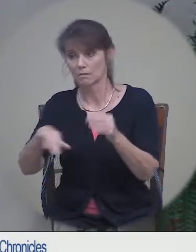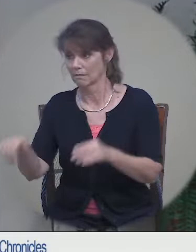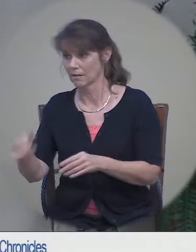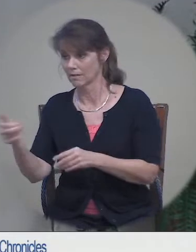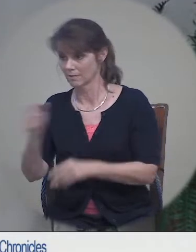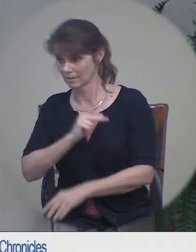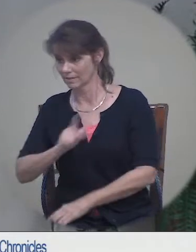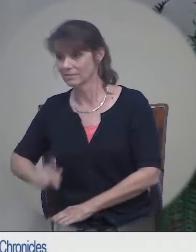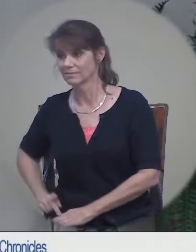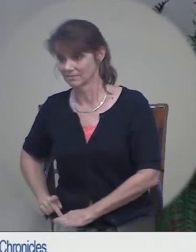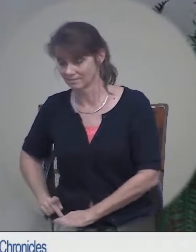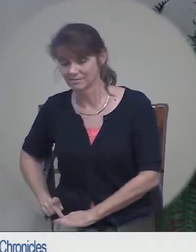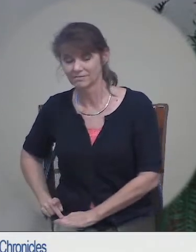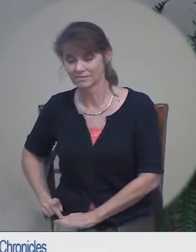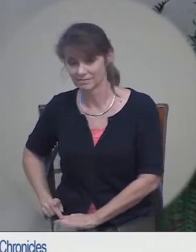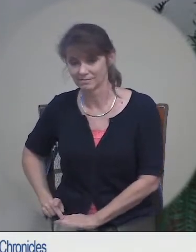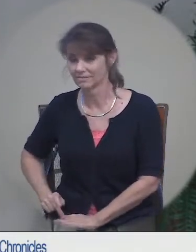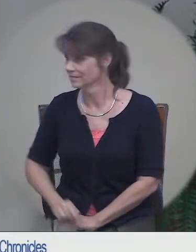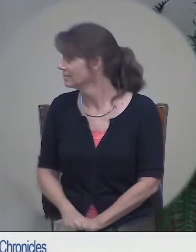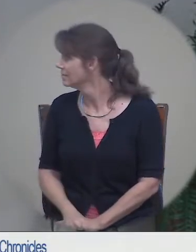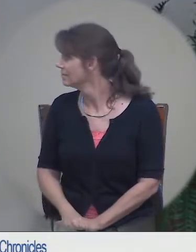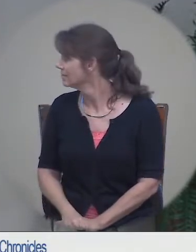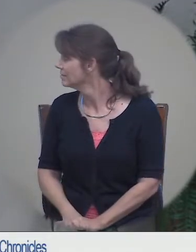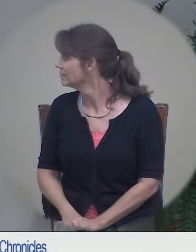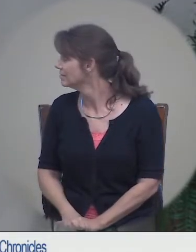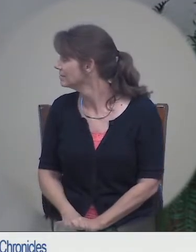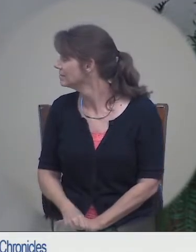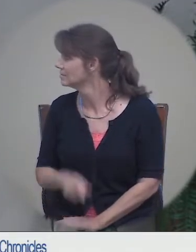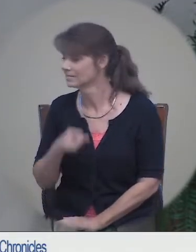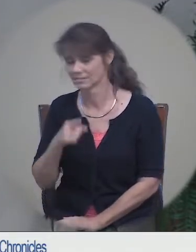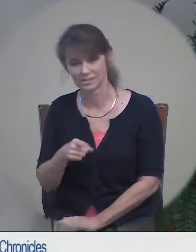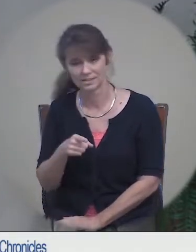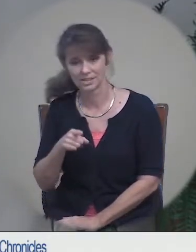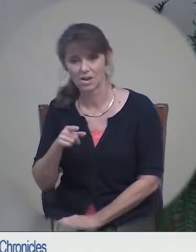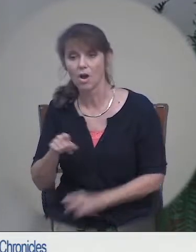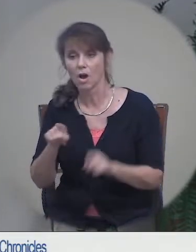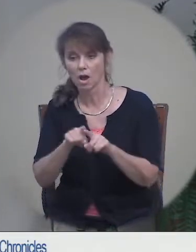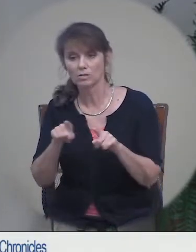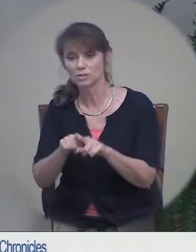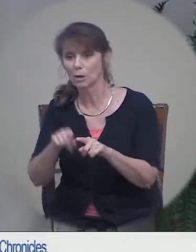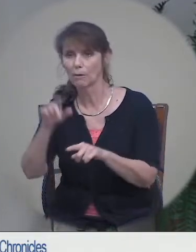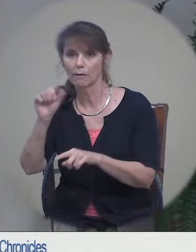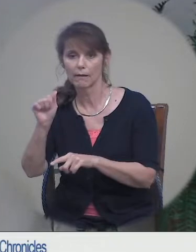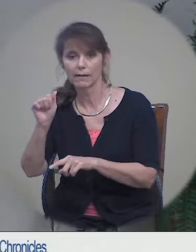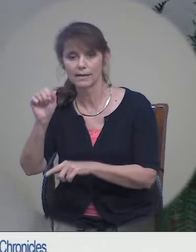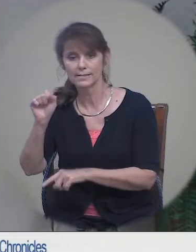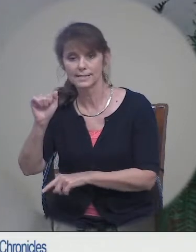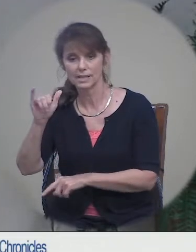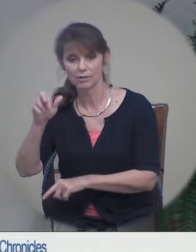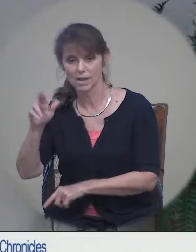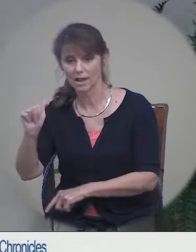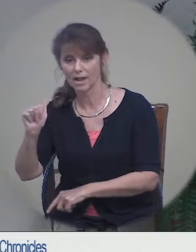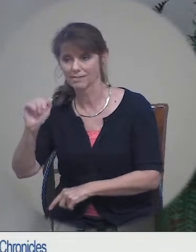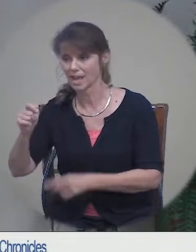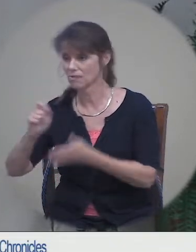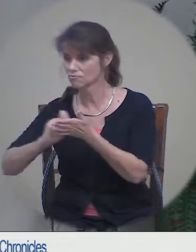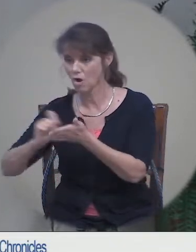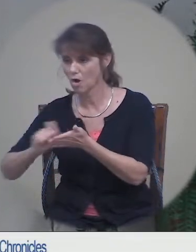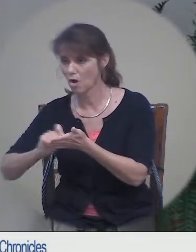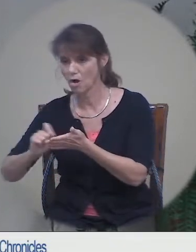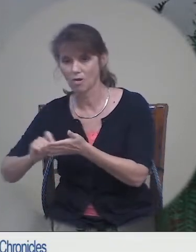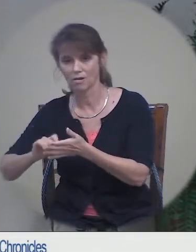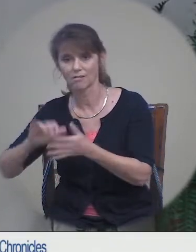at. I mean, the fact is we can see documentation from the Assyrians and Sennacherib. We can look at the Taylor